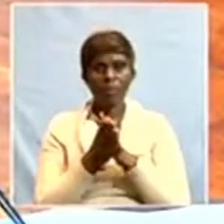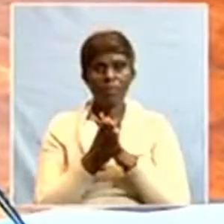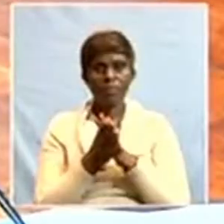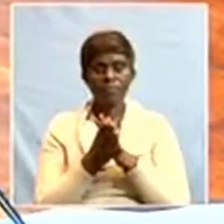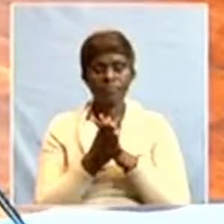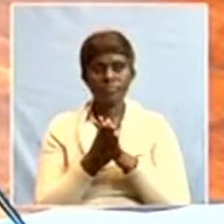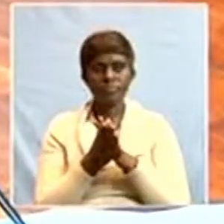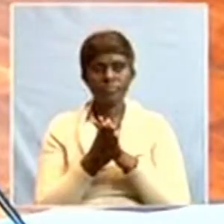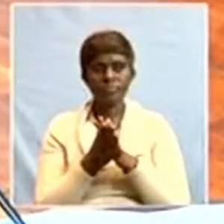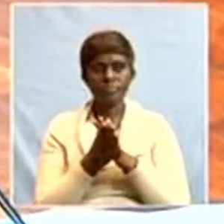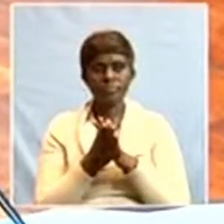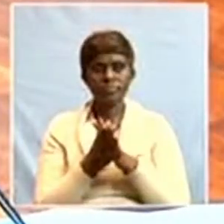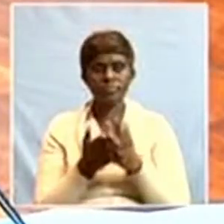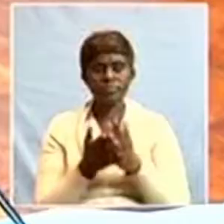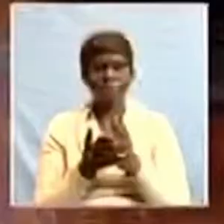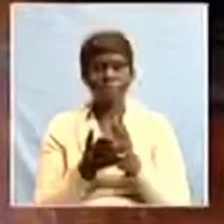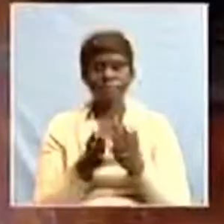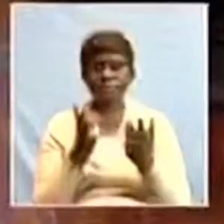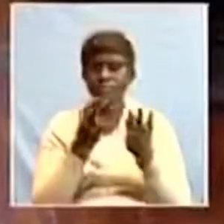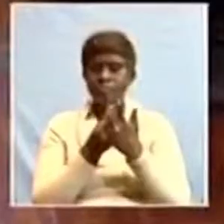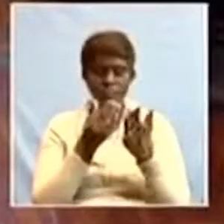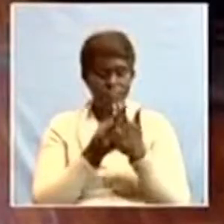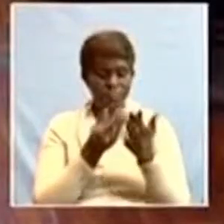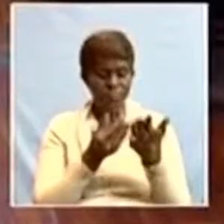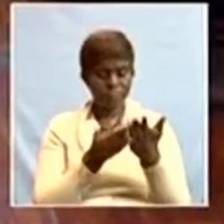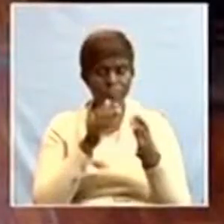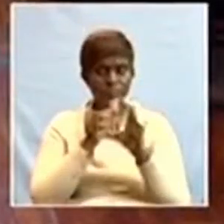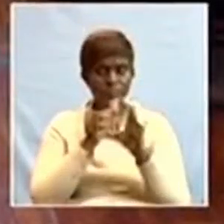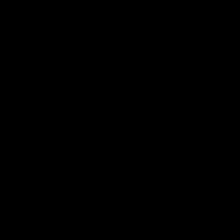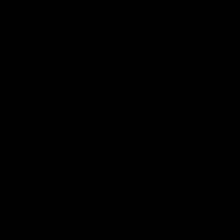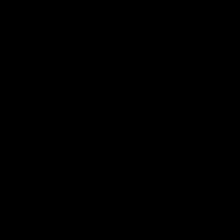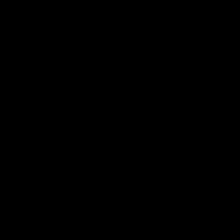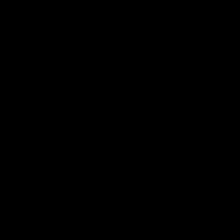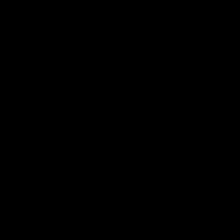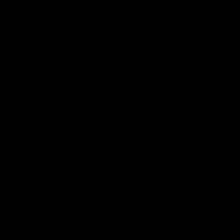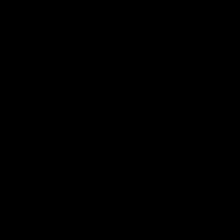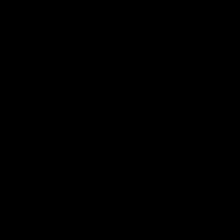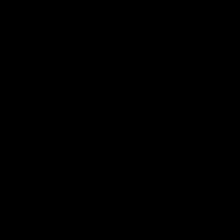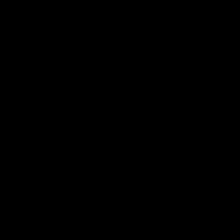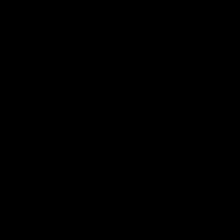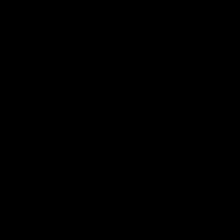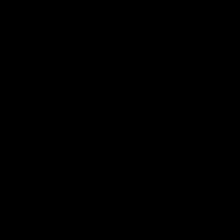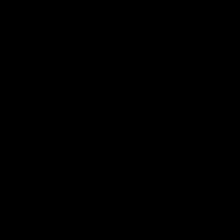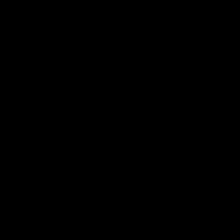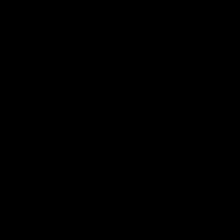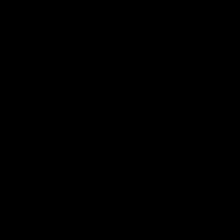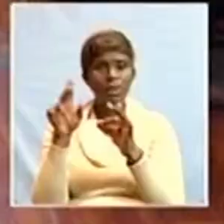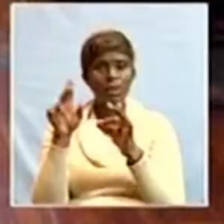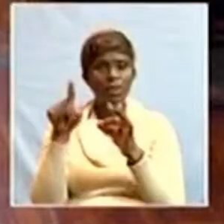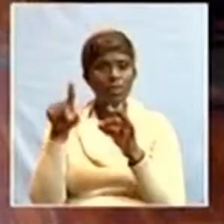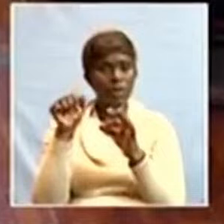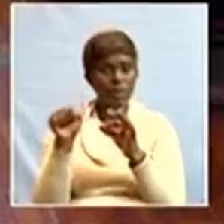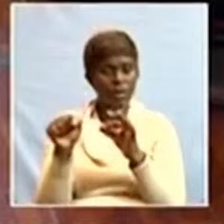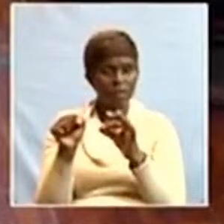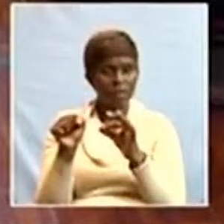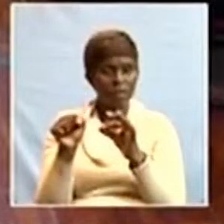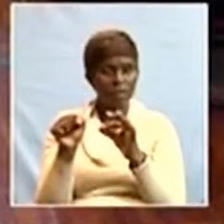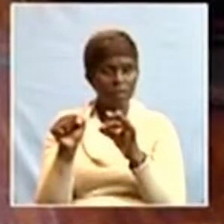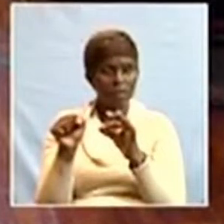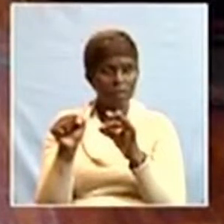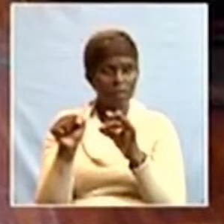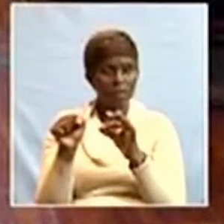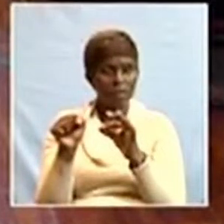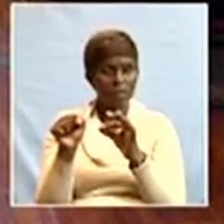delayed deposits of unclaimed funds into district social controlling officer.